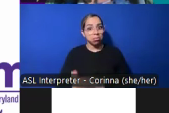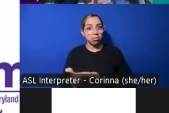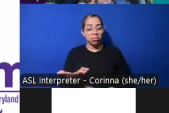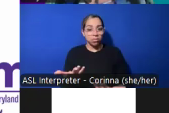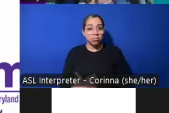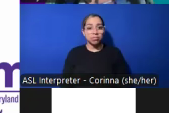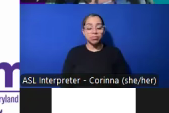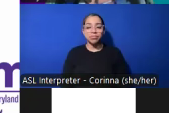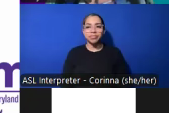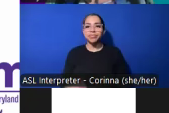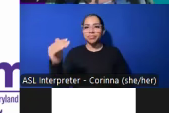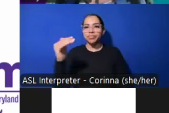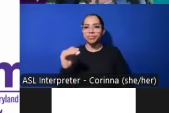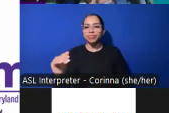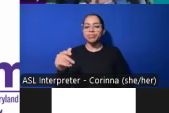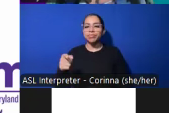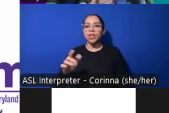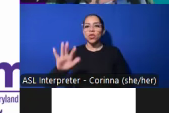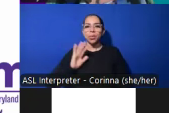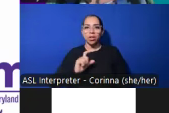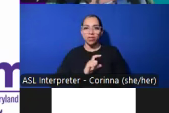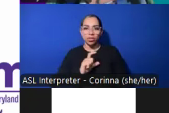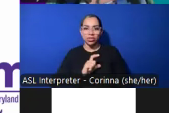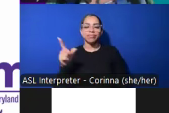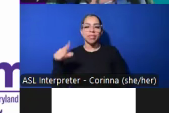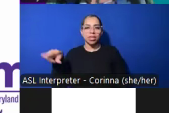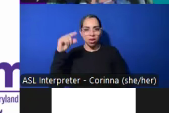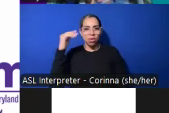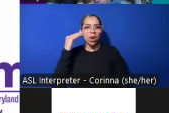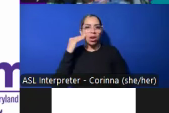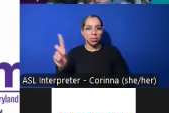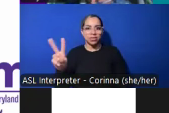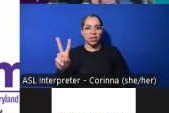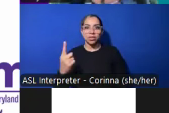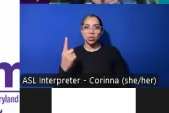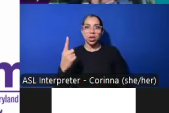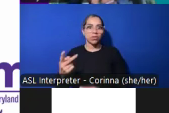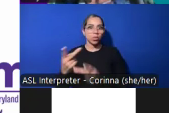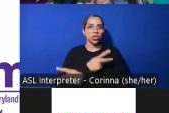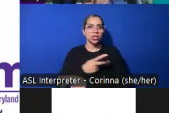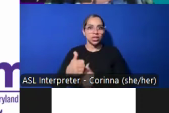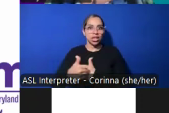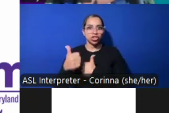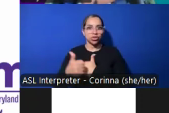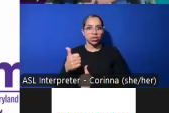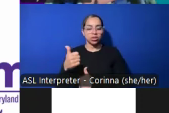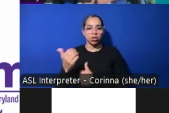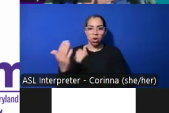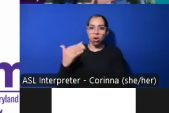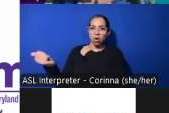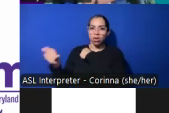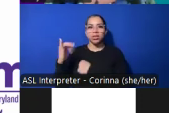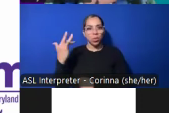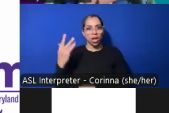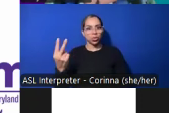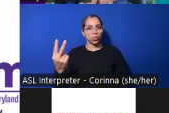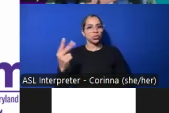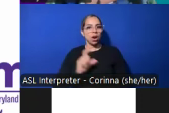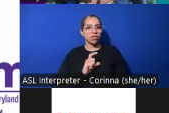And Wendy says, as former law enforcement officer, they're aware that domestic violence are one of the most dangerous calls. That's why there are always at least 2 officers. Yes, it's